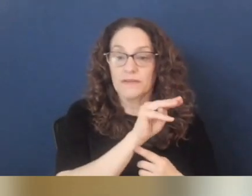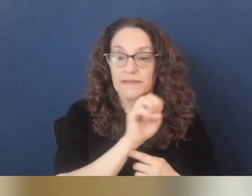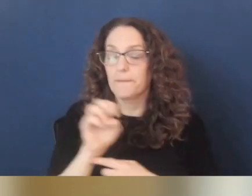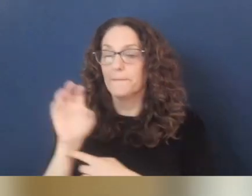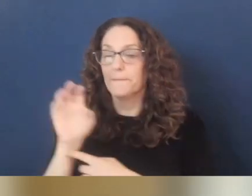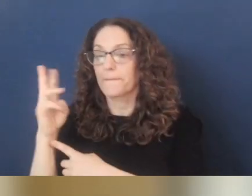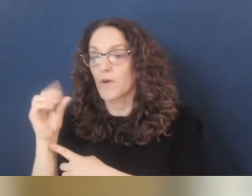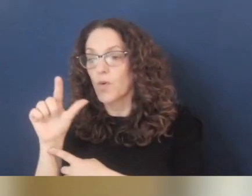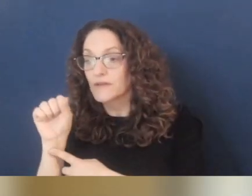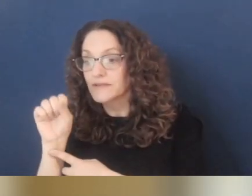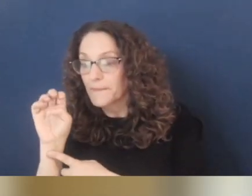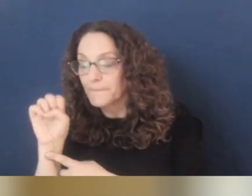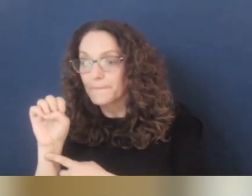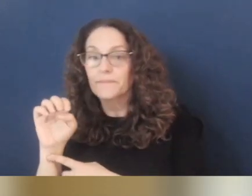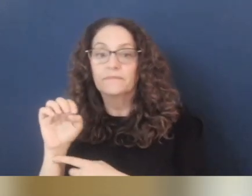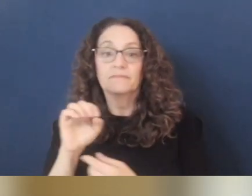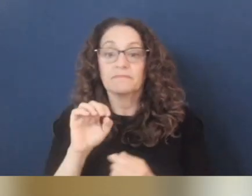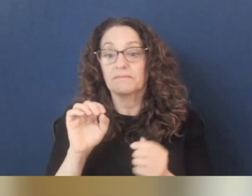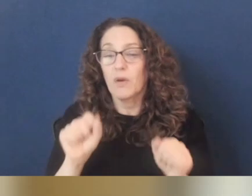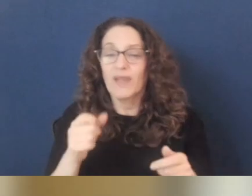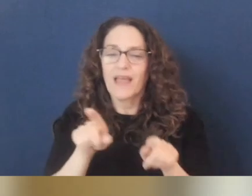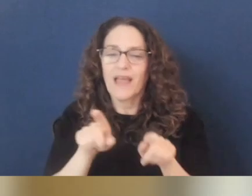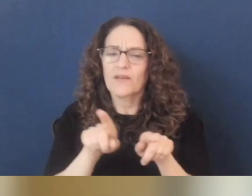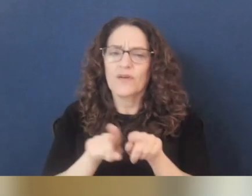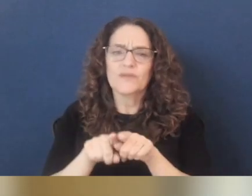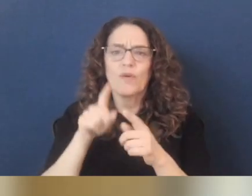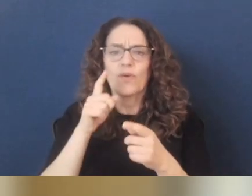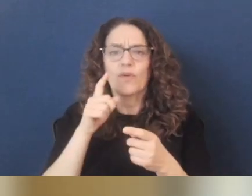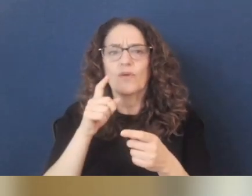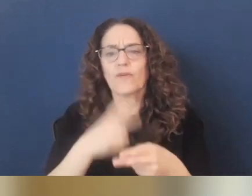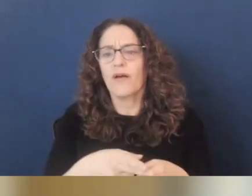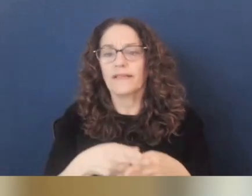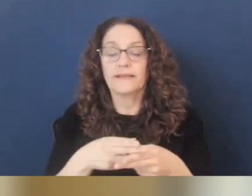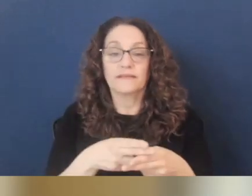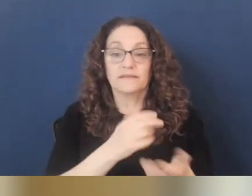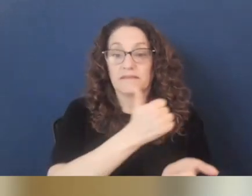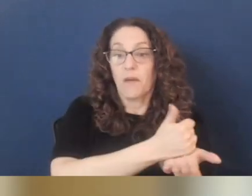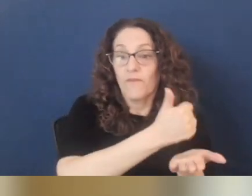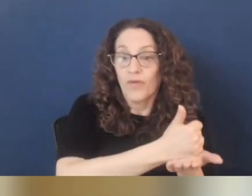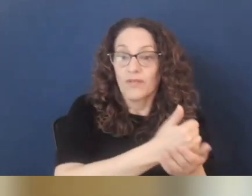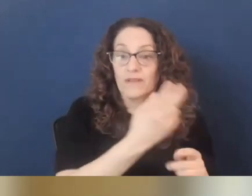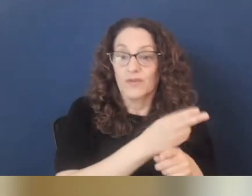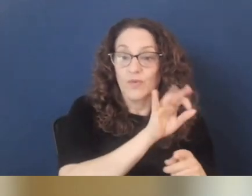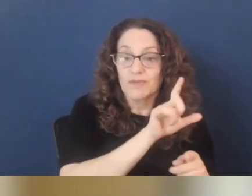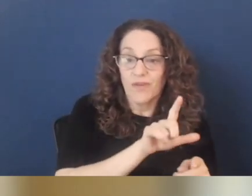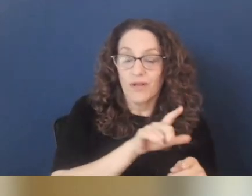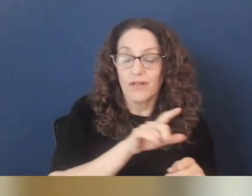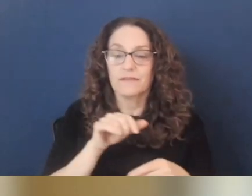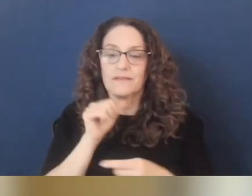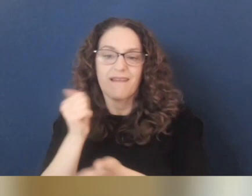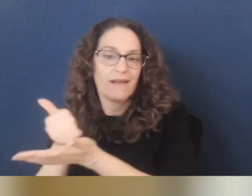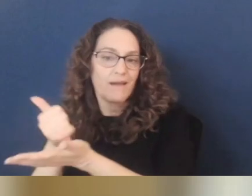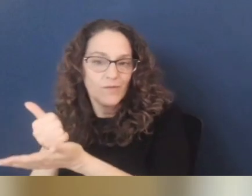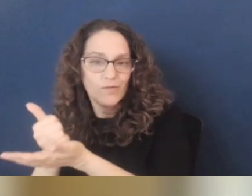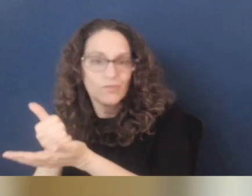of them as useful or not useful, harmful or not harmful, beneficial or unbeneficial.